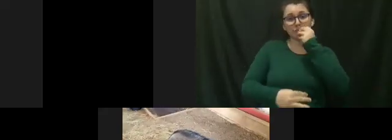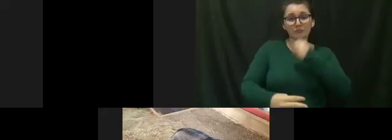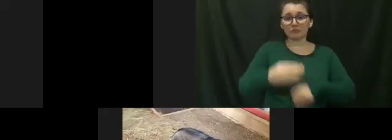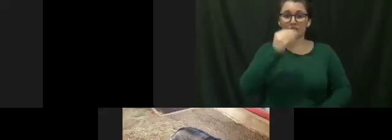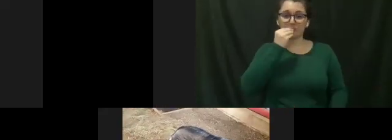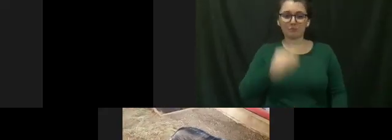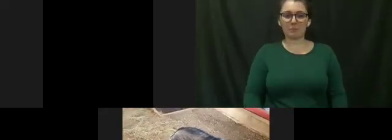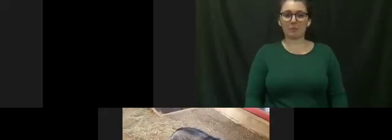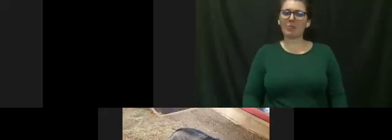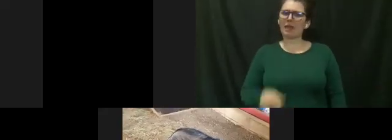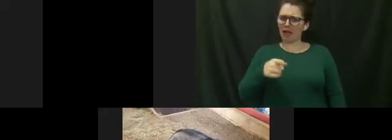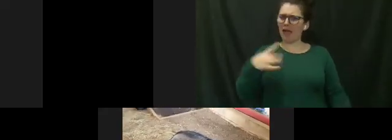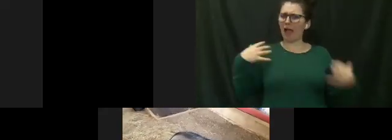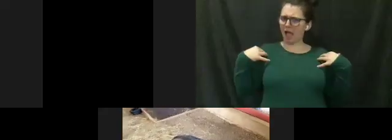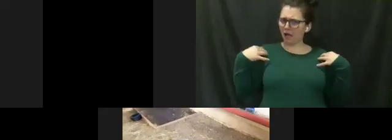So healthy.